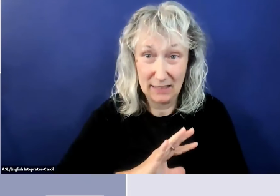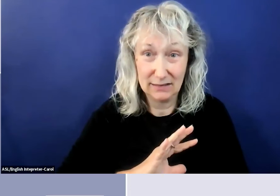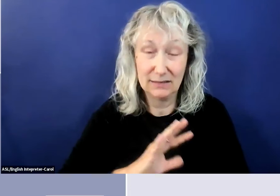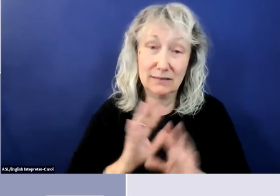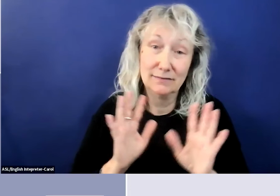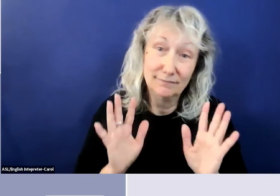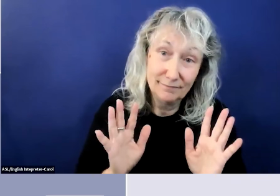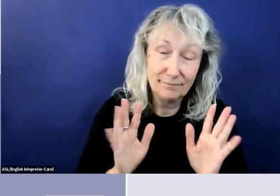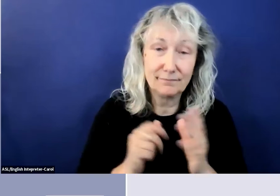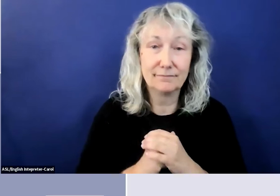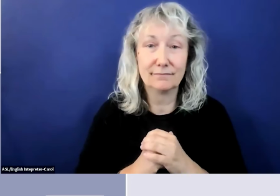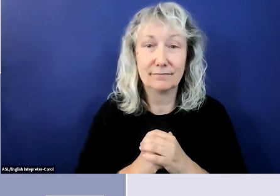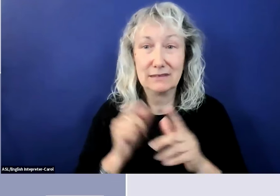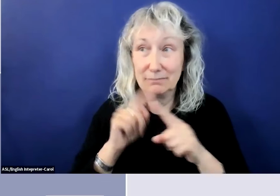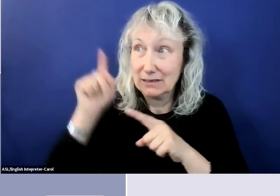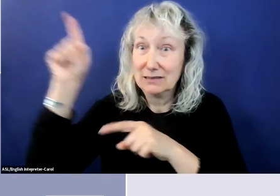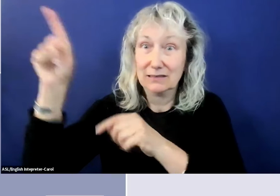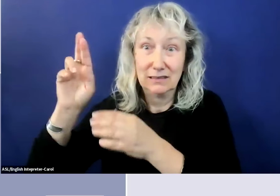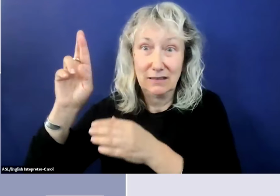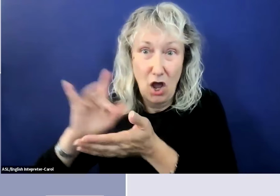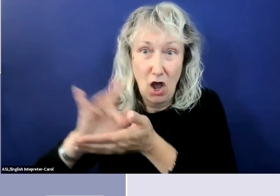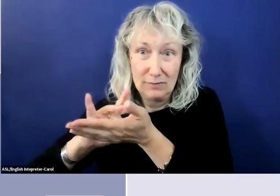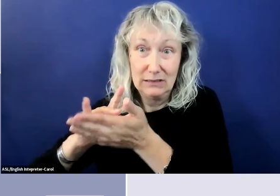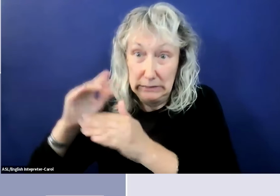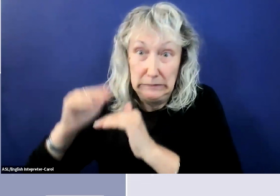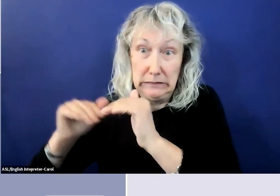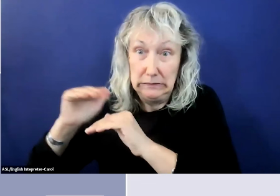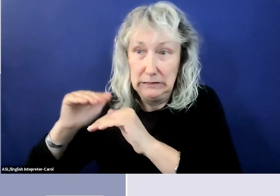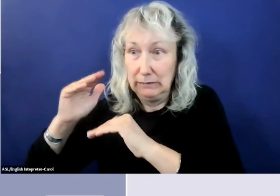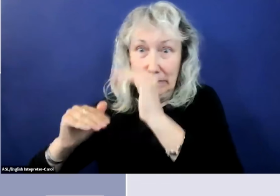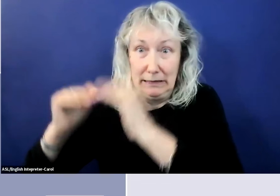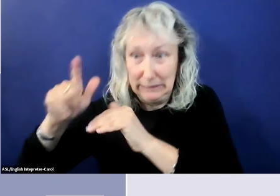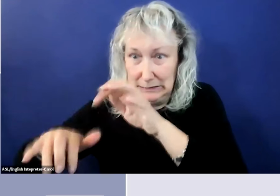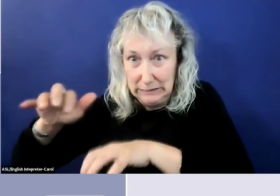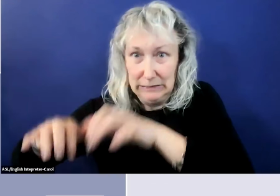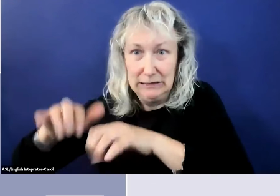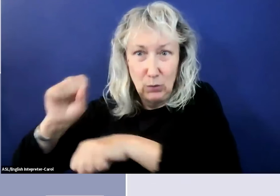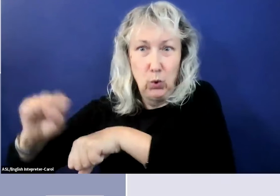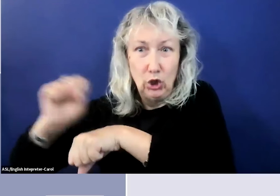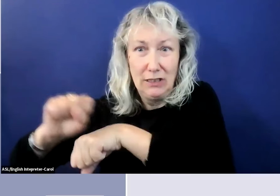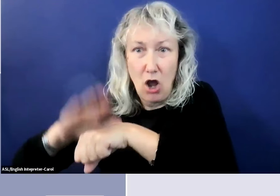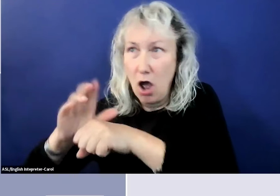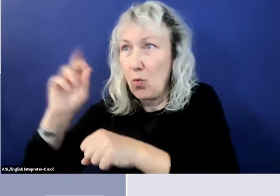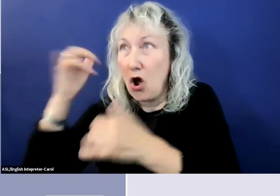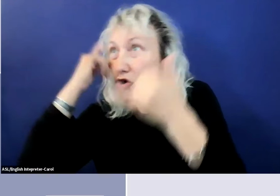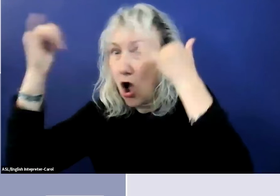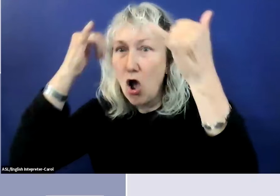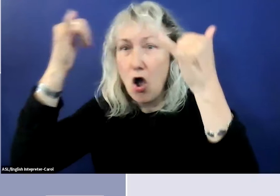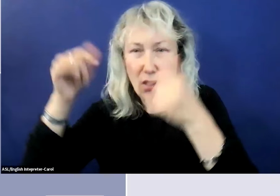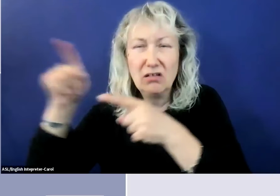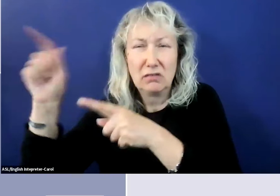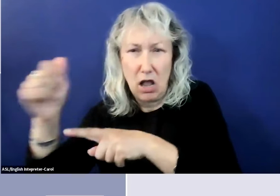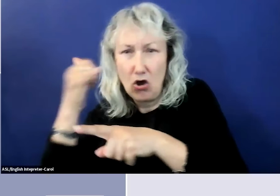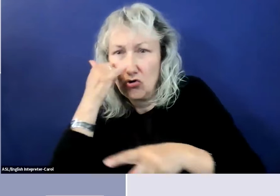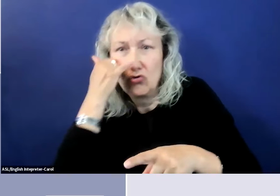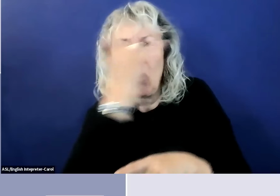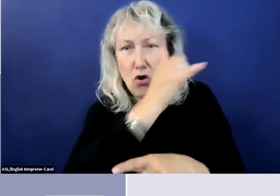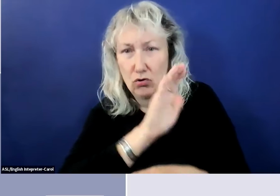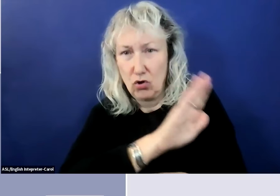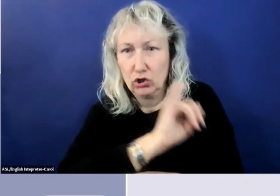a little bit more work for the pharmacy, but they should be able to call your insurance provider and get